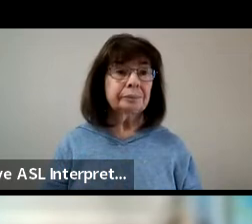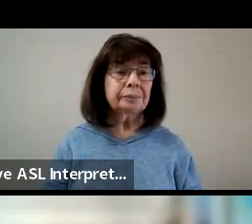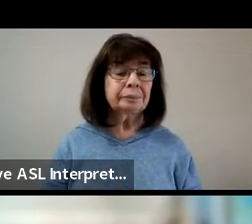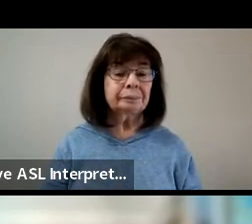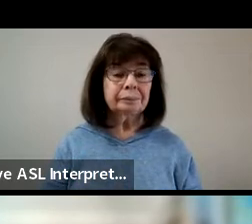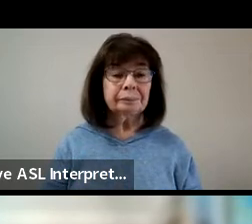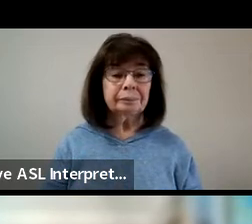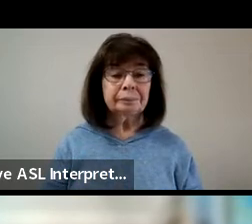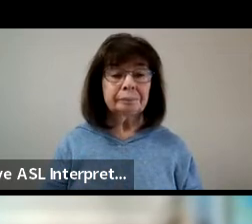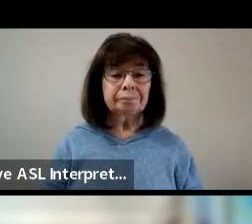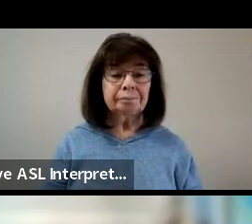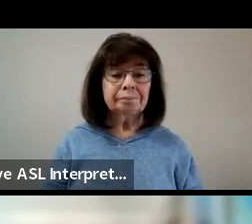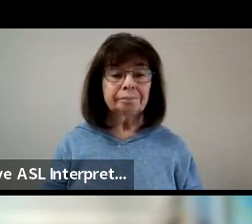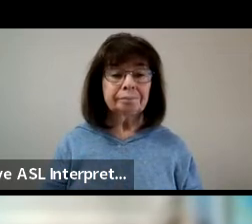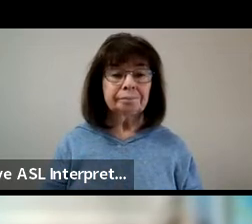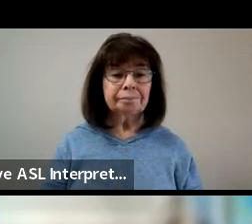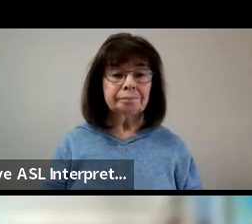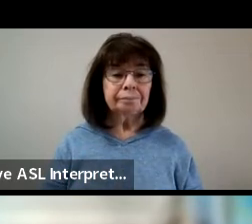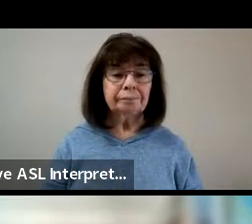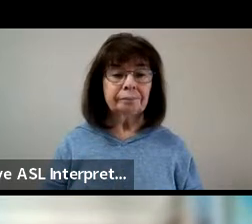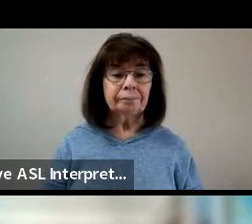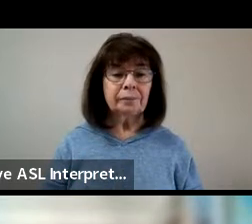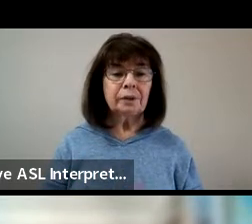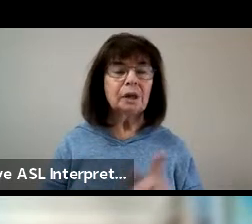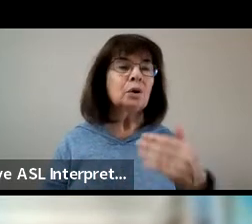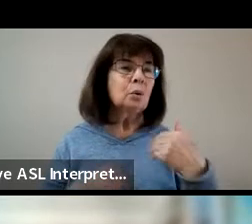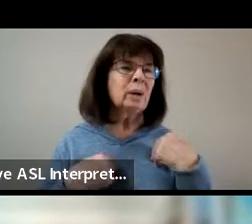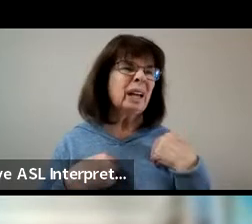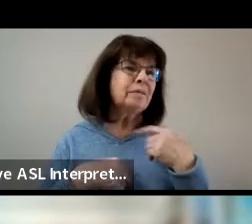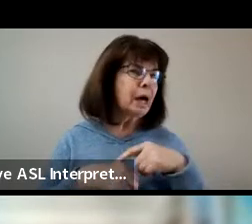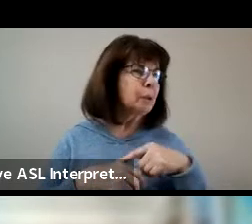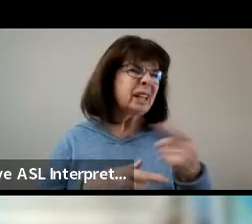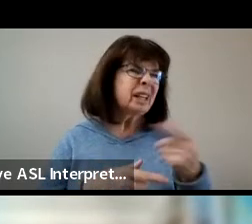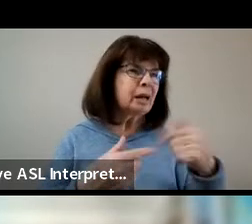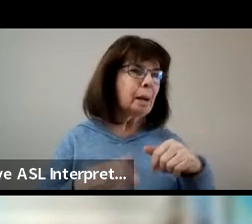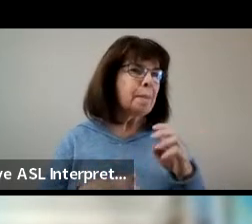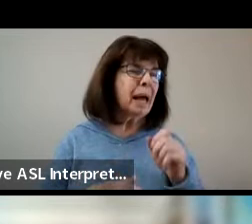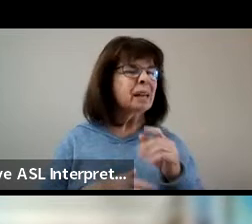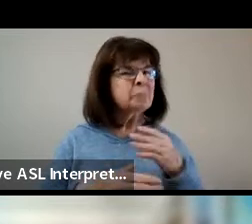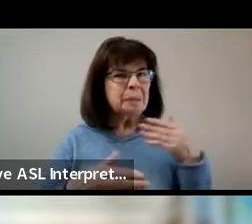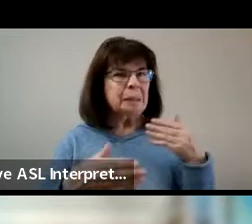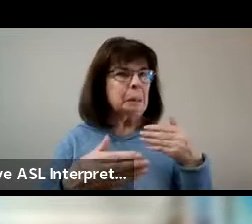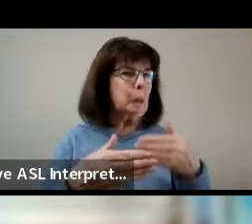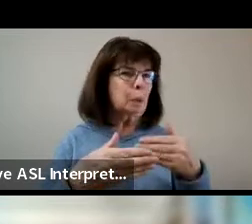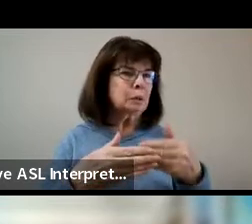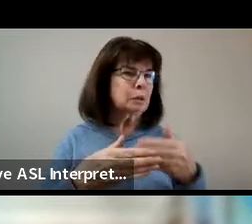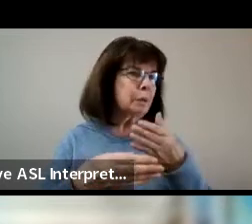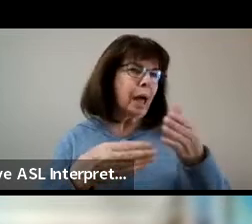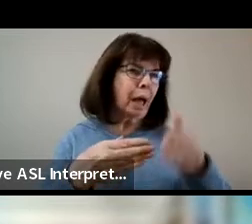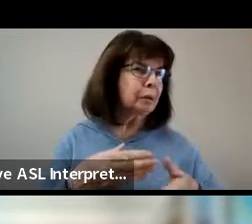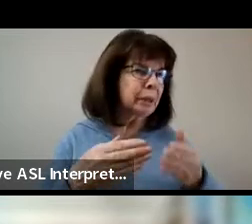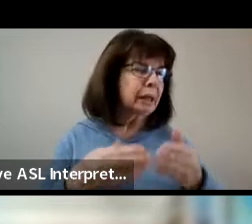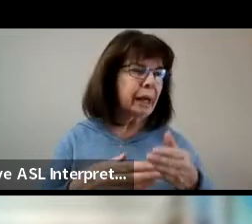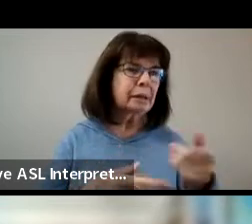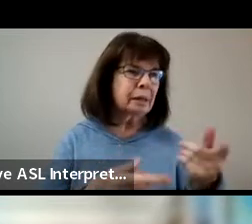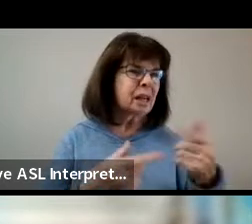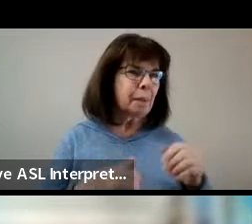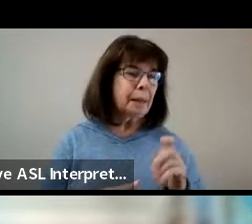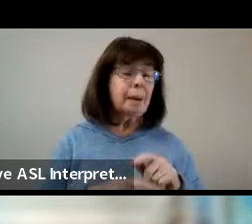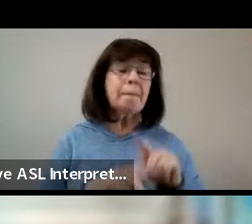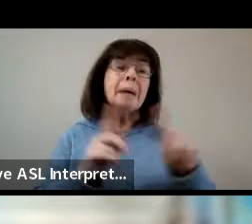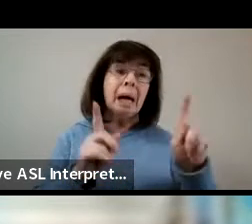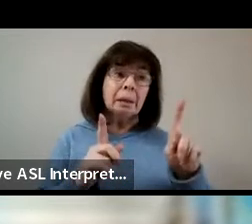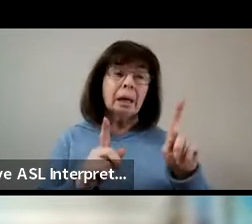Okay. We have time, and we'll circle back, toward the end. Really quickly though, I'd like to make an